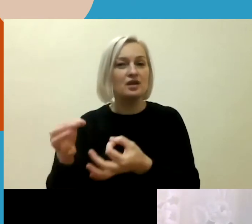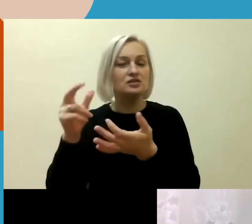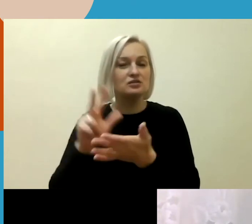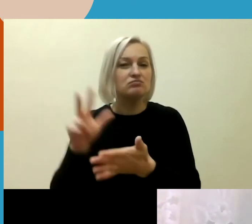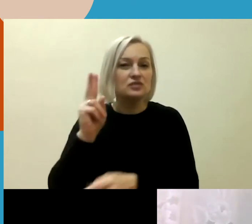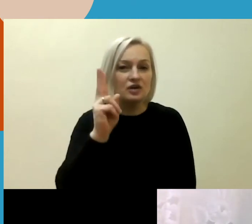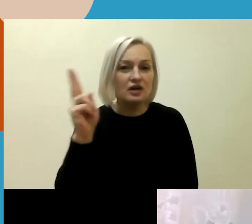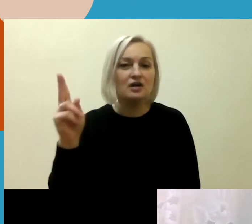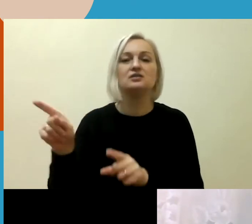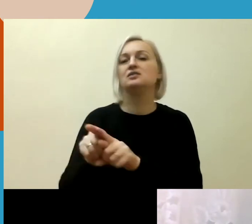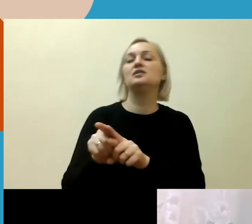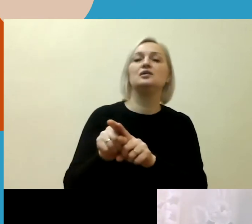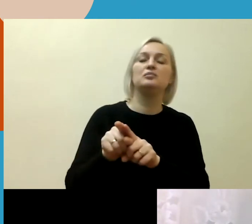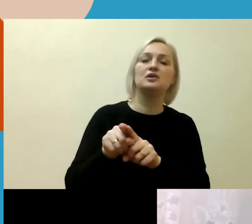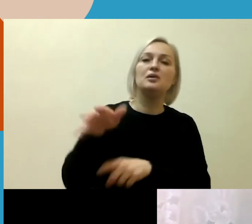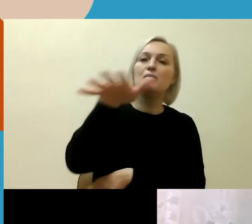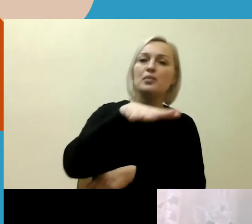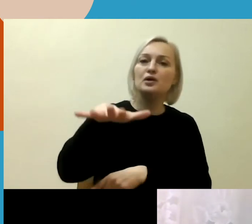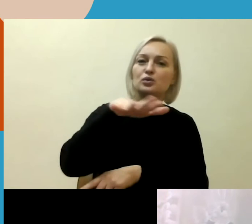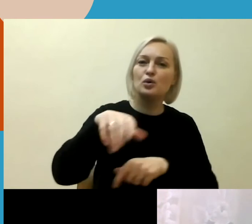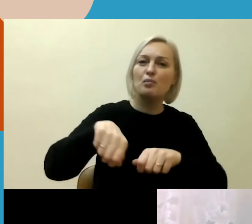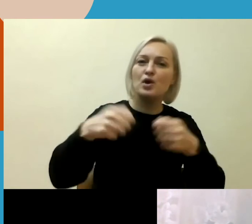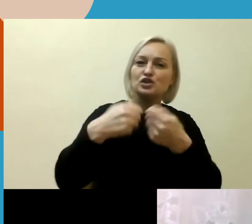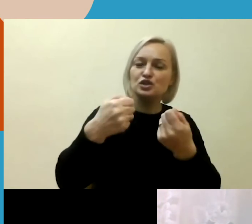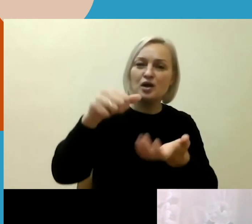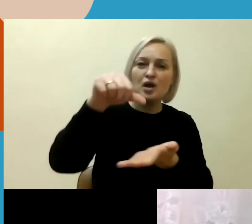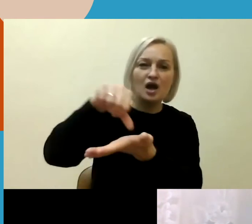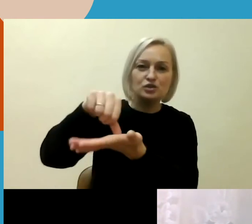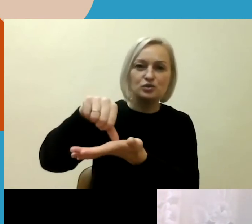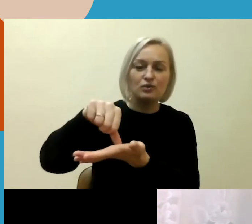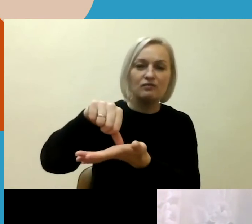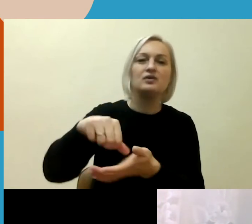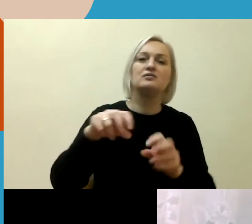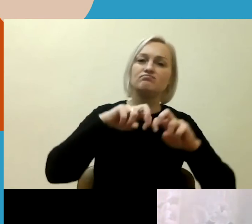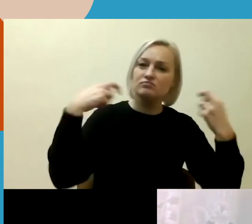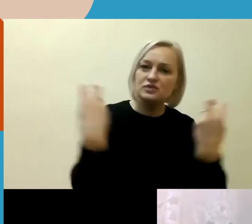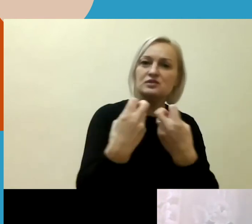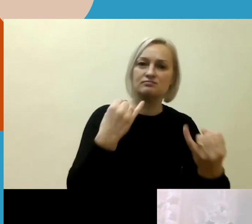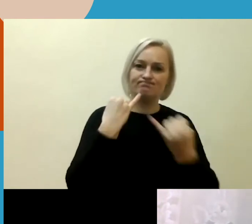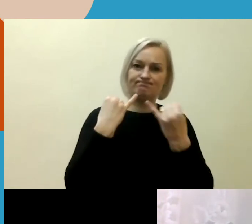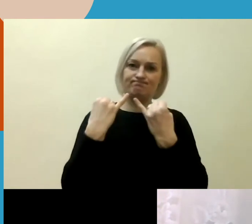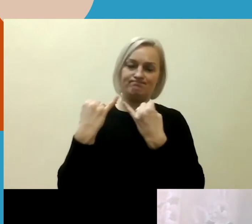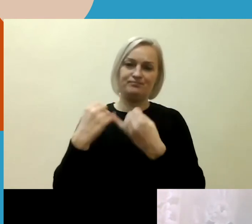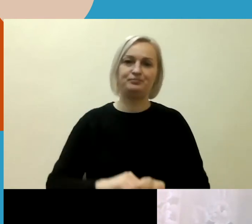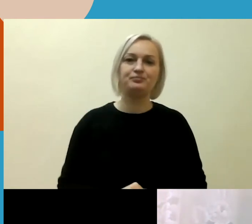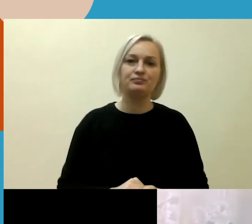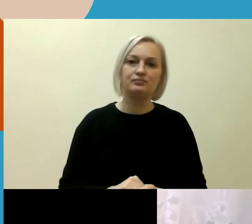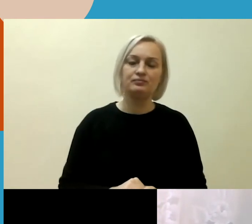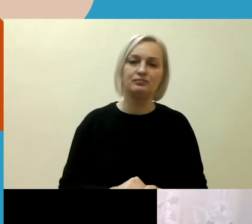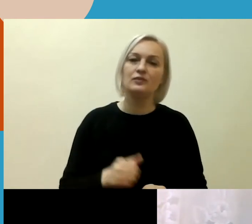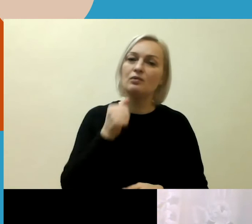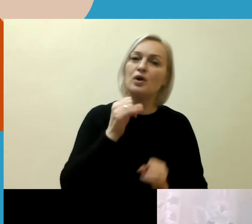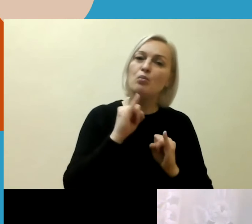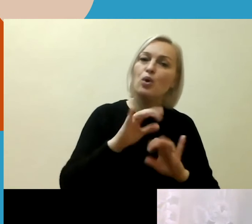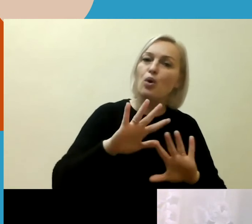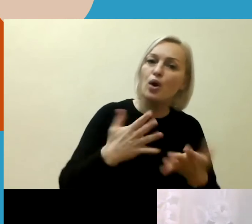with organizations that fight for human rights. We have to sit down